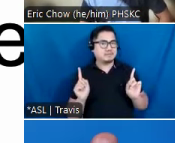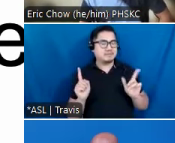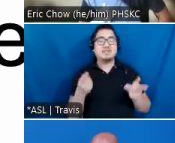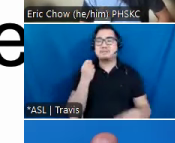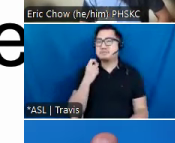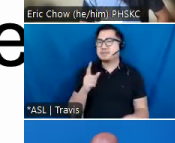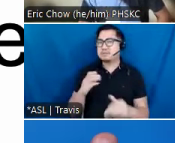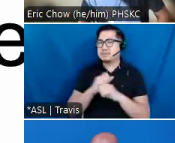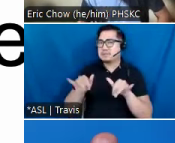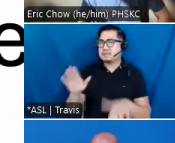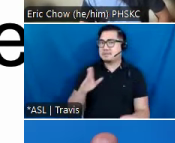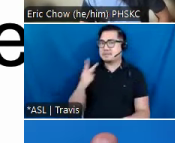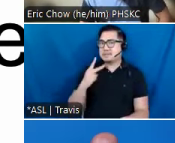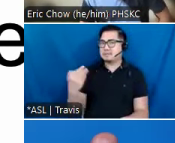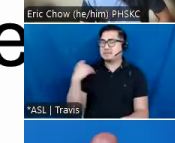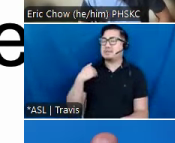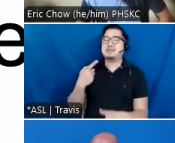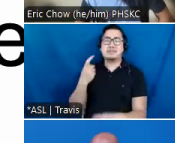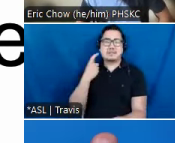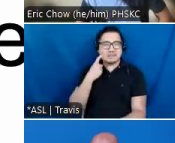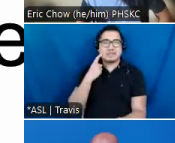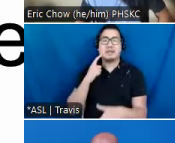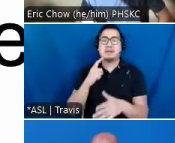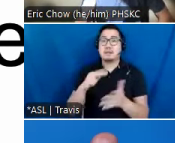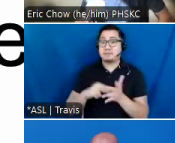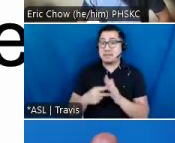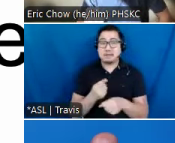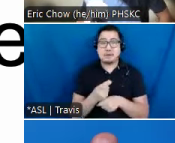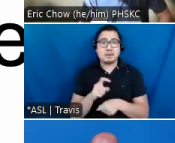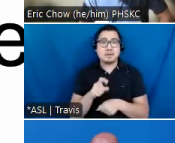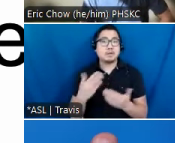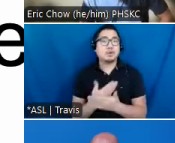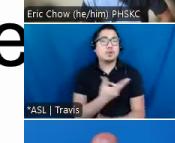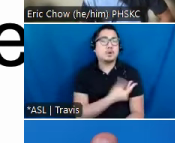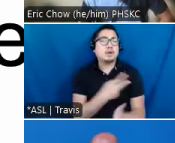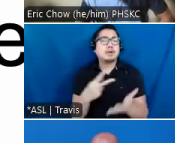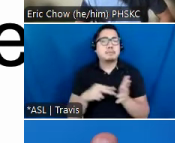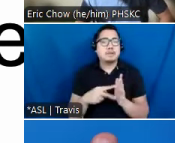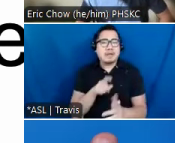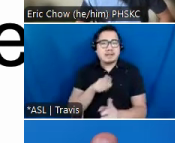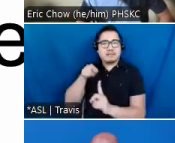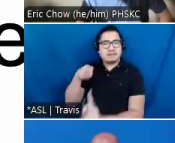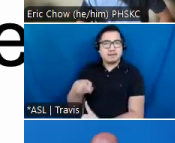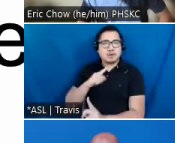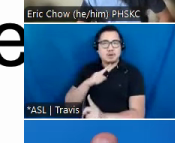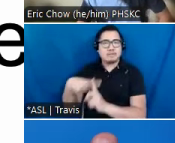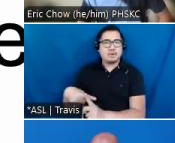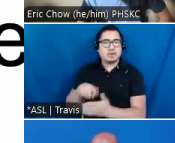it before. That's why we need updated vaccines every year that really targets what's circulating in the community right